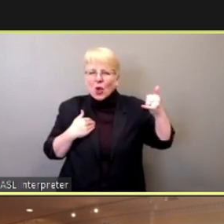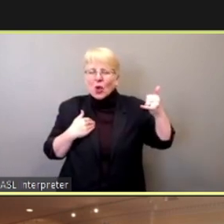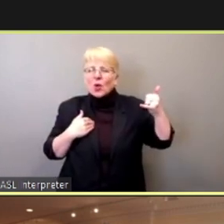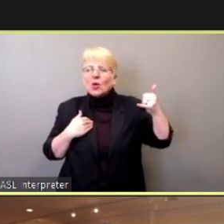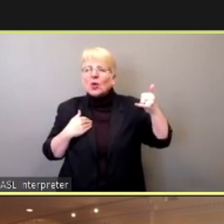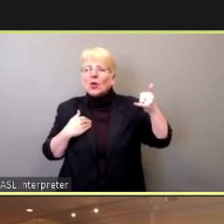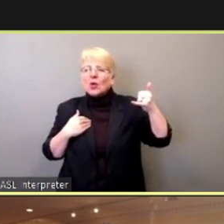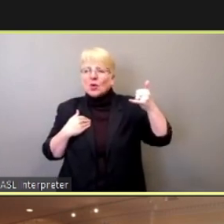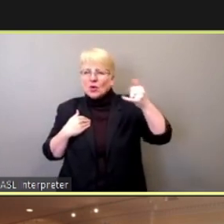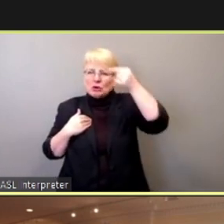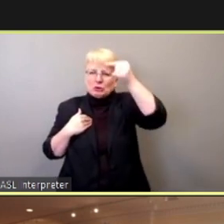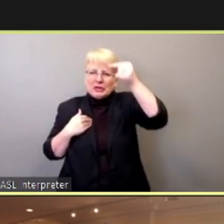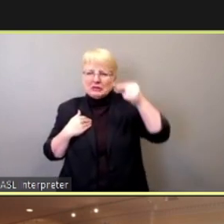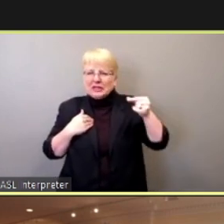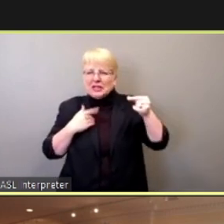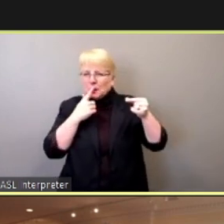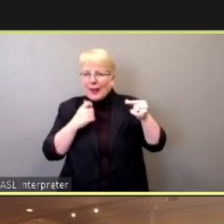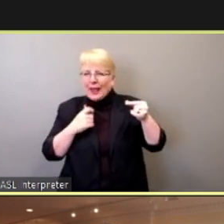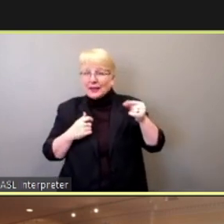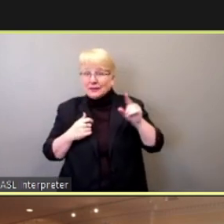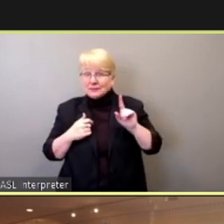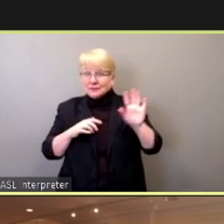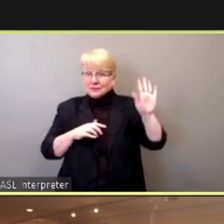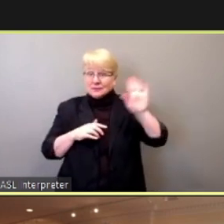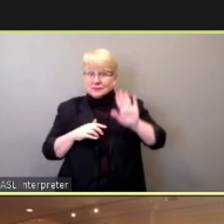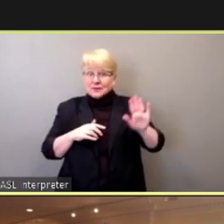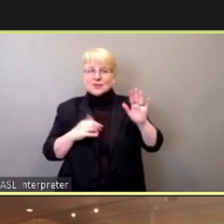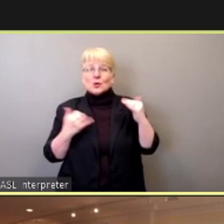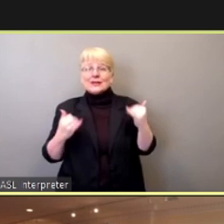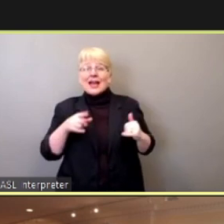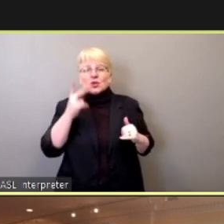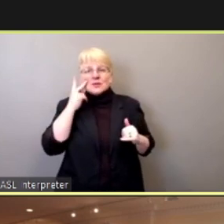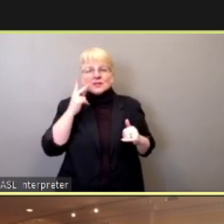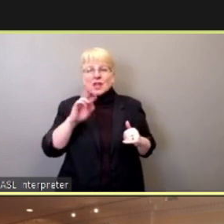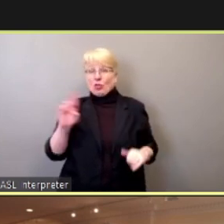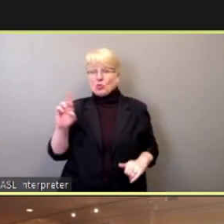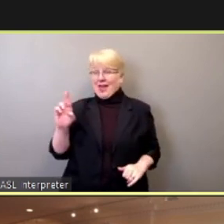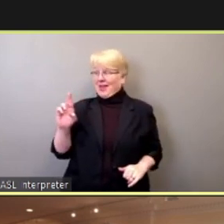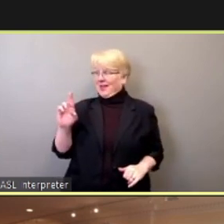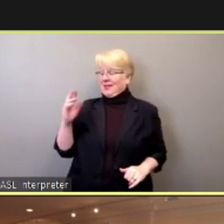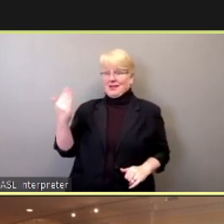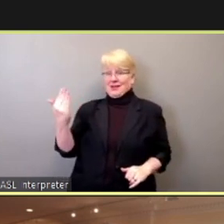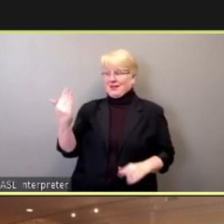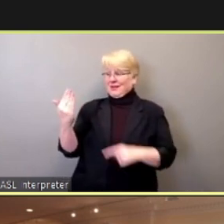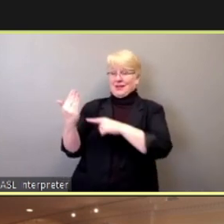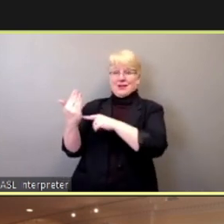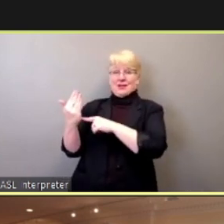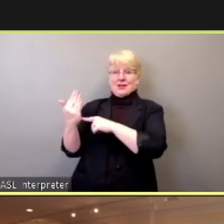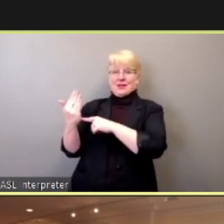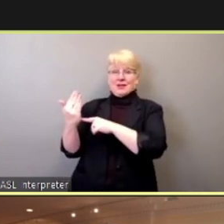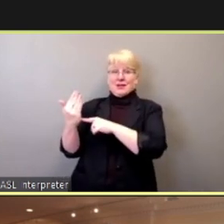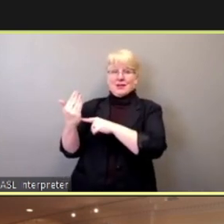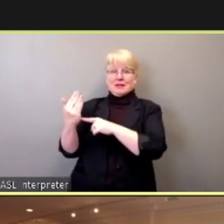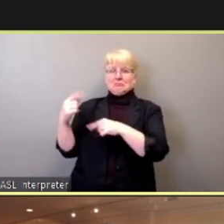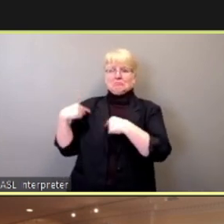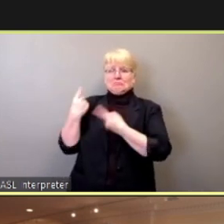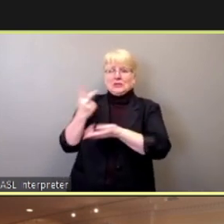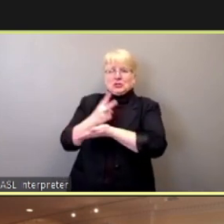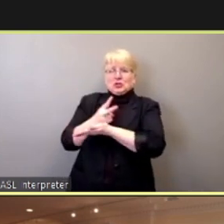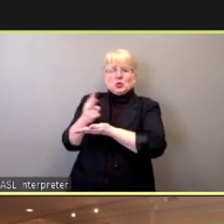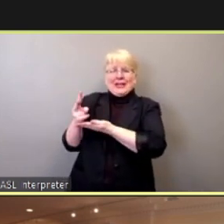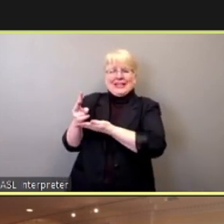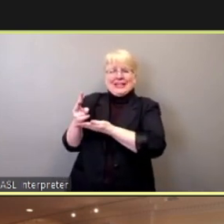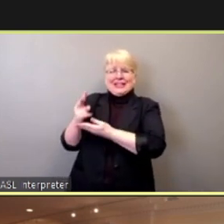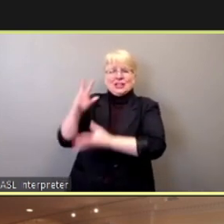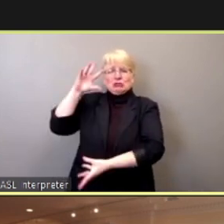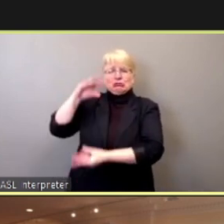counties. On the right, you can see the total number of cases in the past 2 weeks. And so